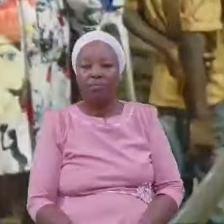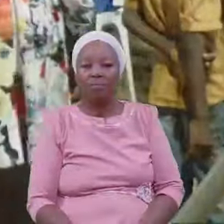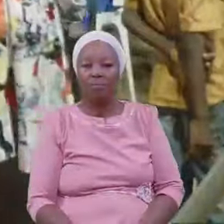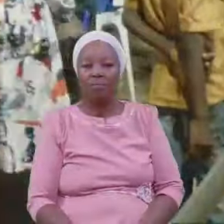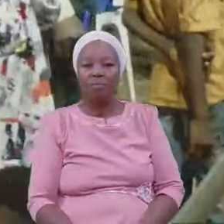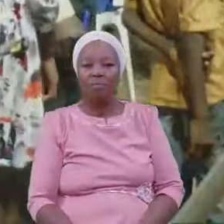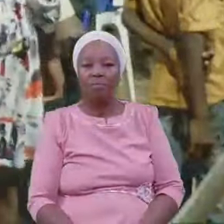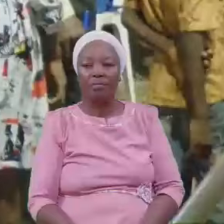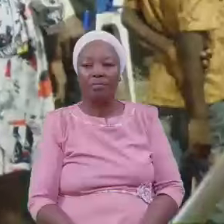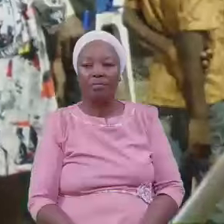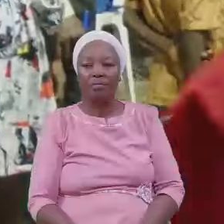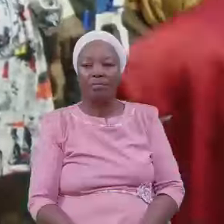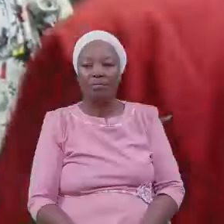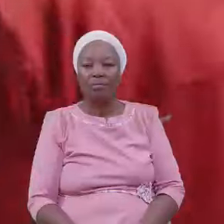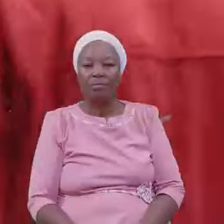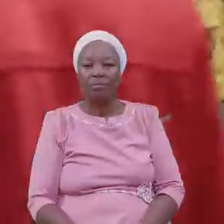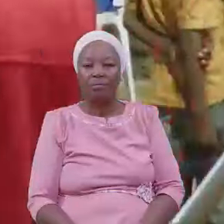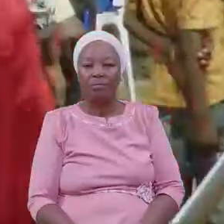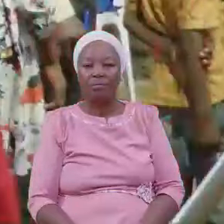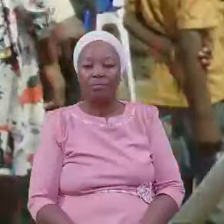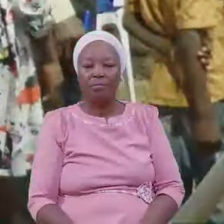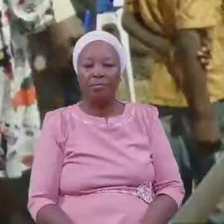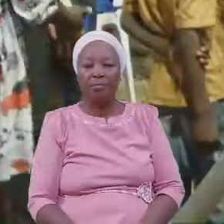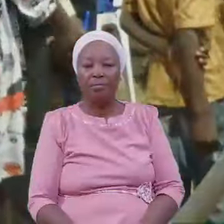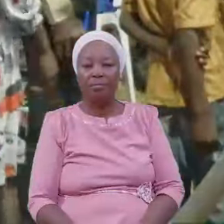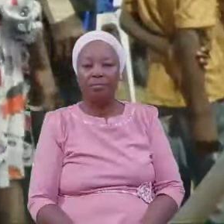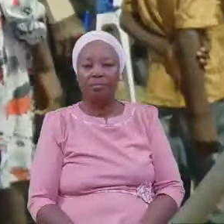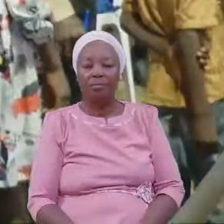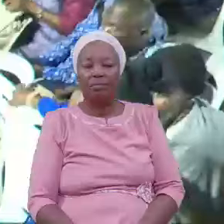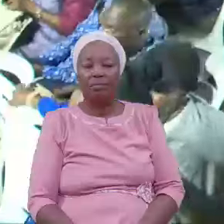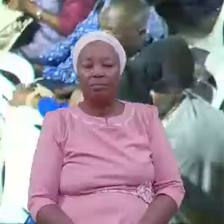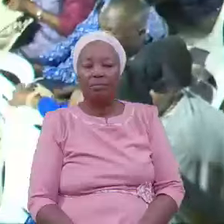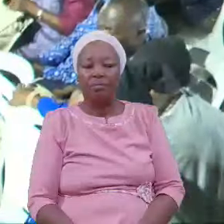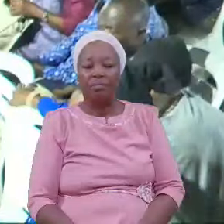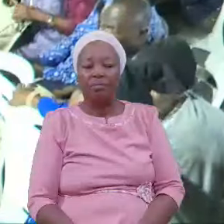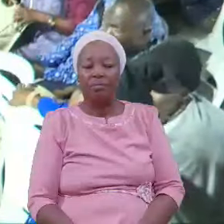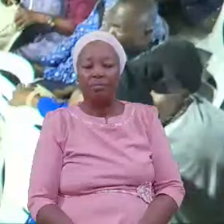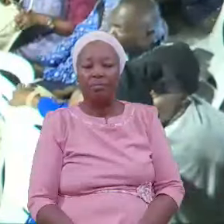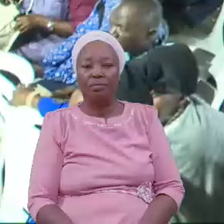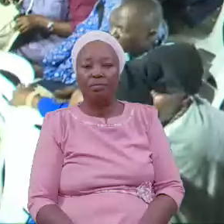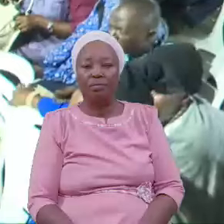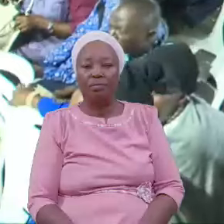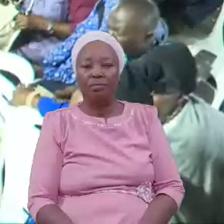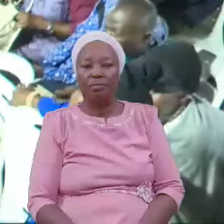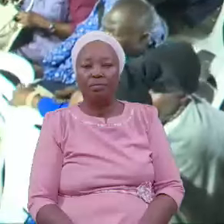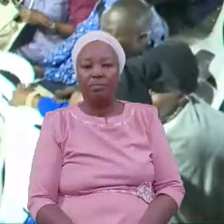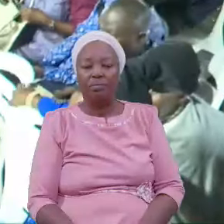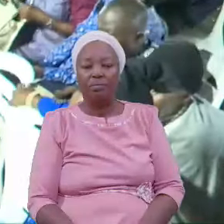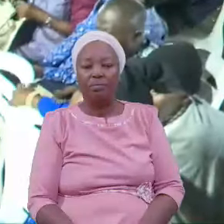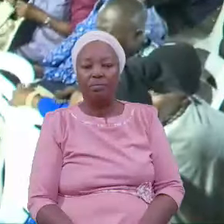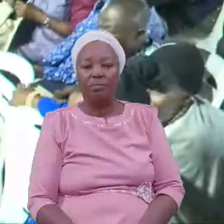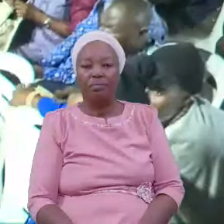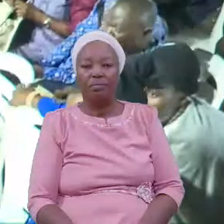Let's ensure that the slips are well submitted and collated for the follow-up to be thorough.